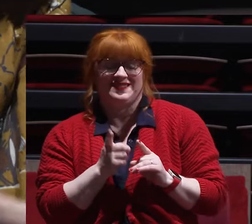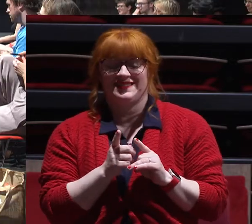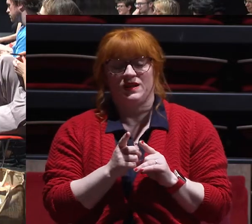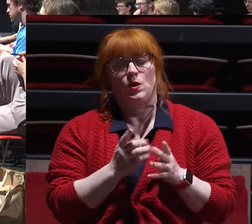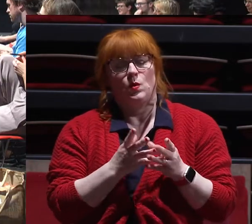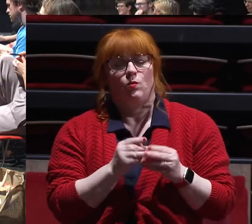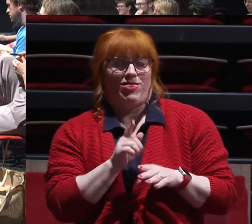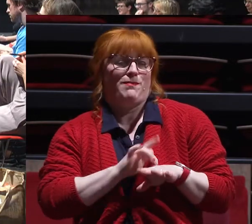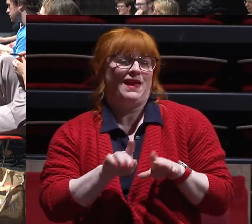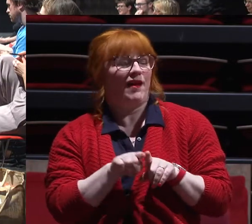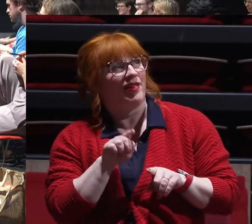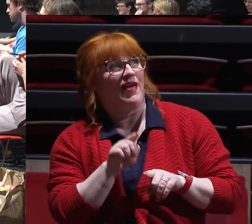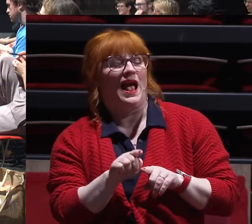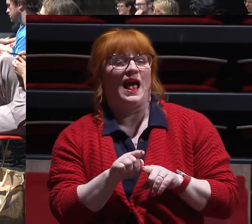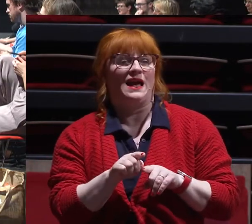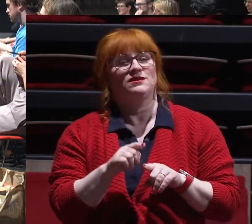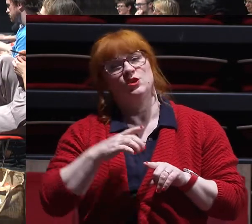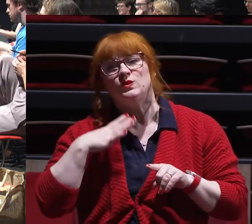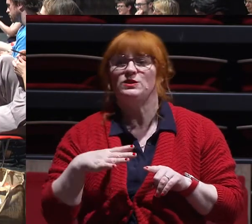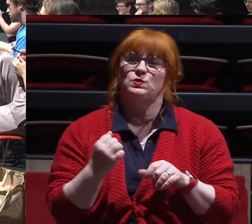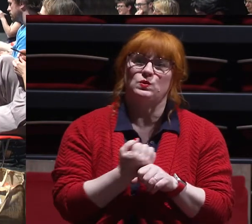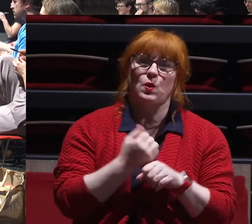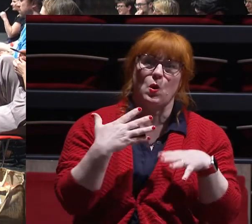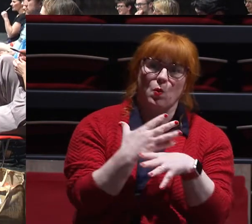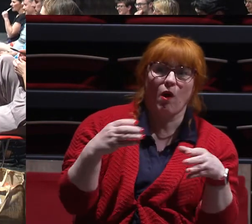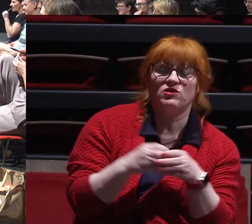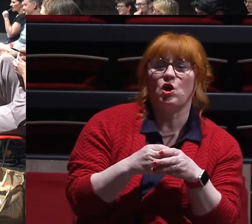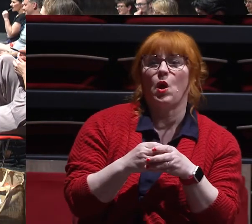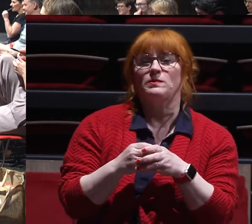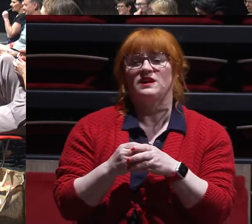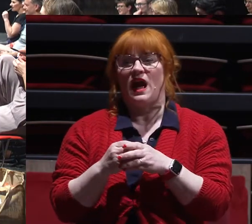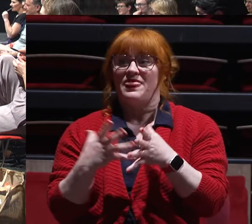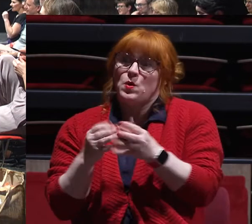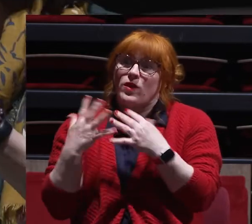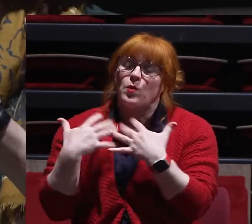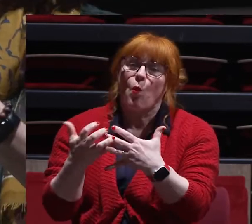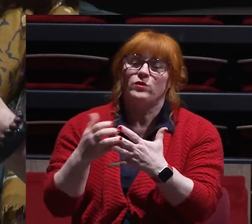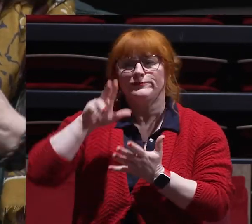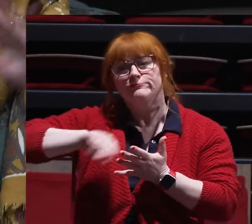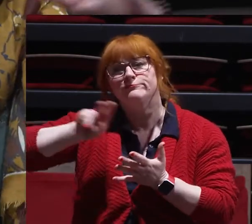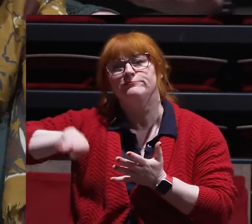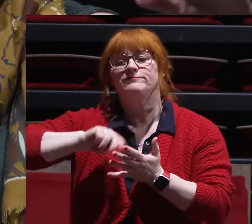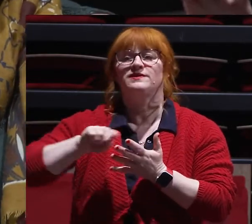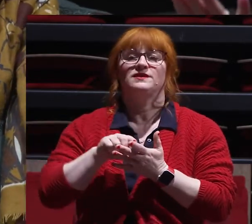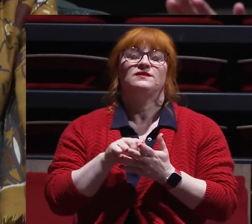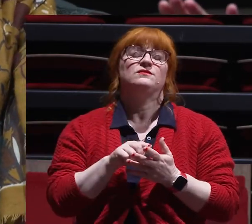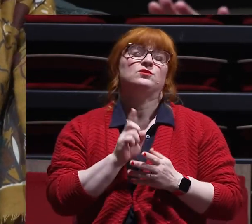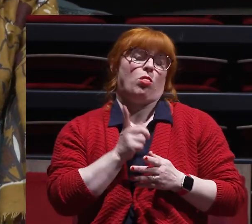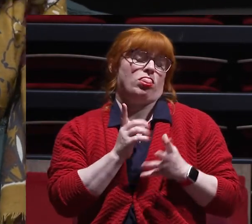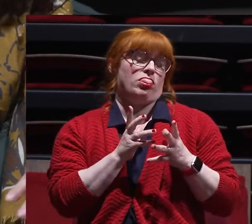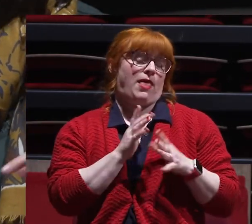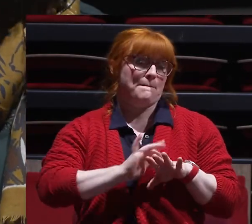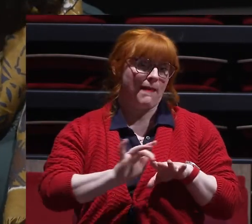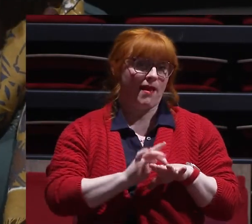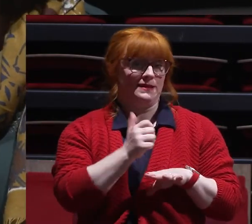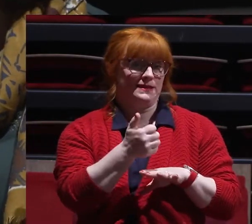So, but genuinely, it's that, and with a play like that, and workshops, and then readings in front of an audience.